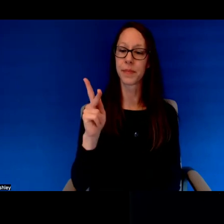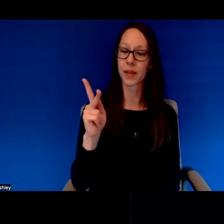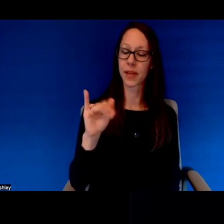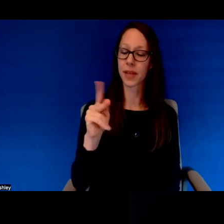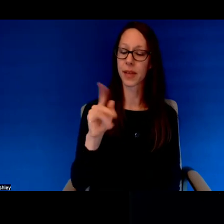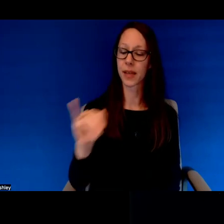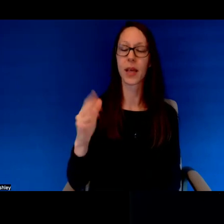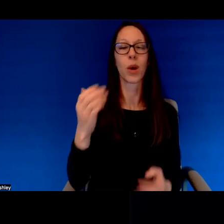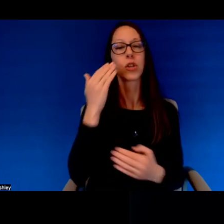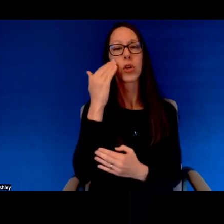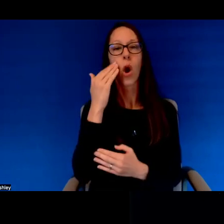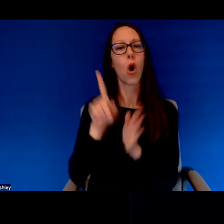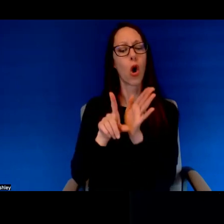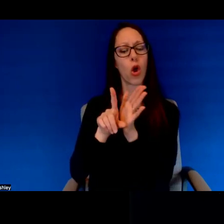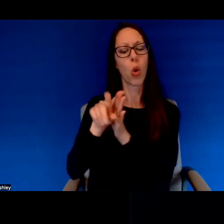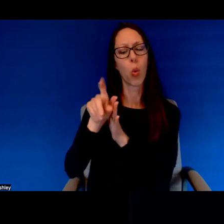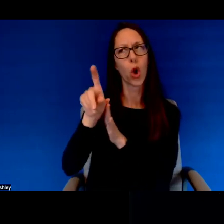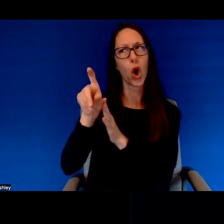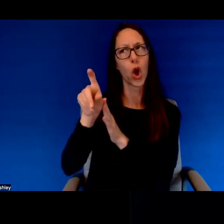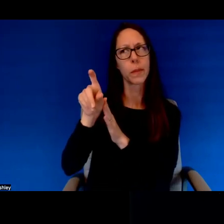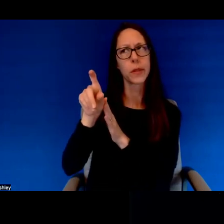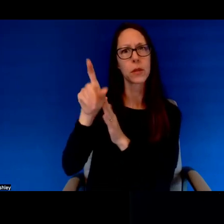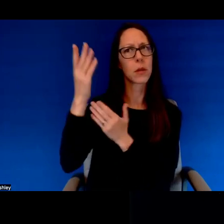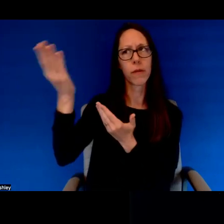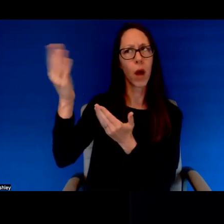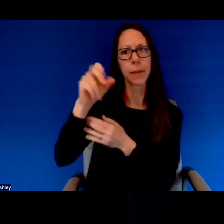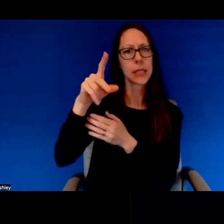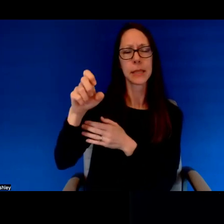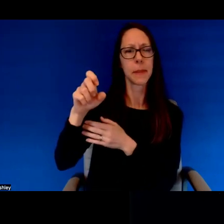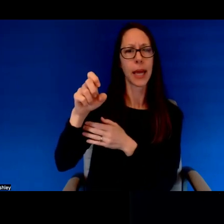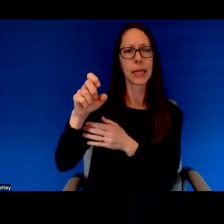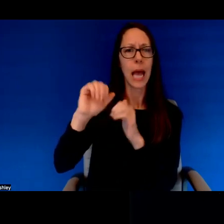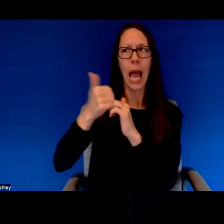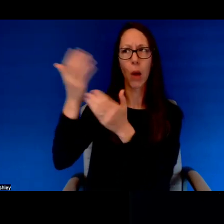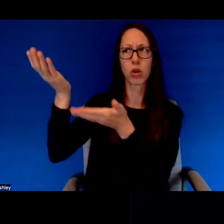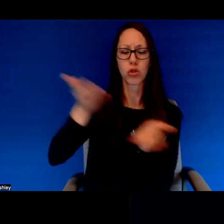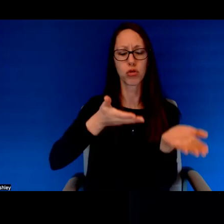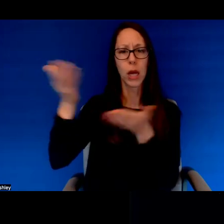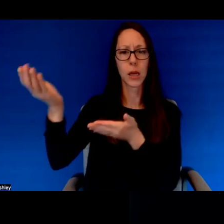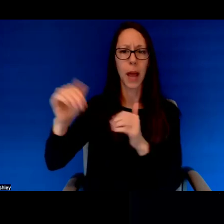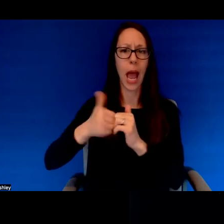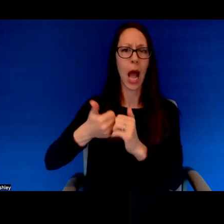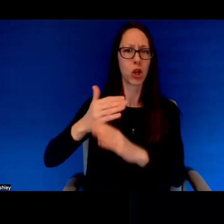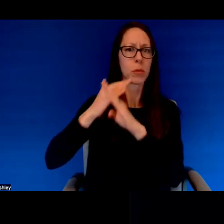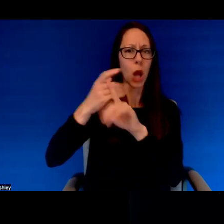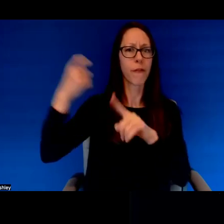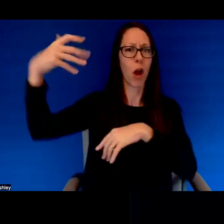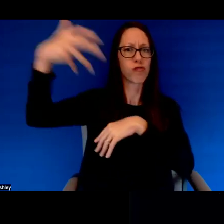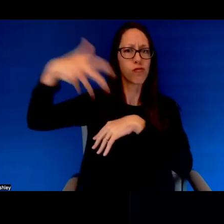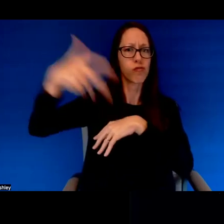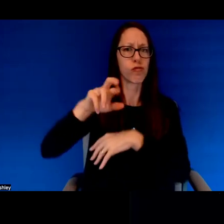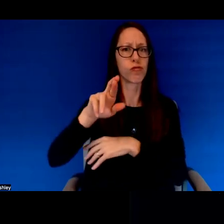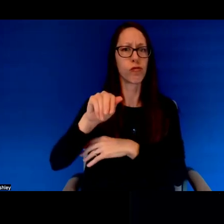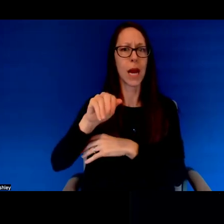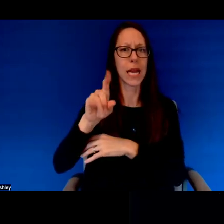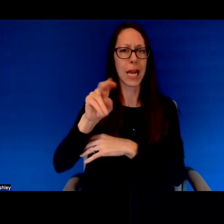transport the worms from space? Because worms don't live very long. And how do you protect the worms from the radiation? Um, isn't